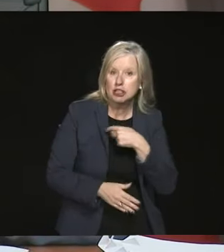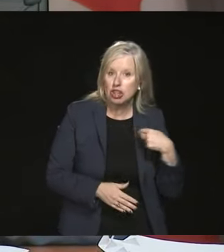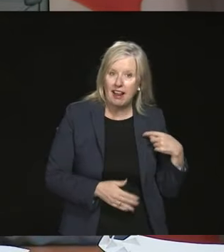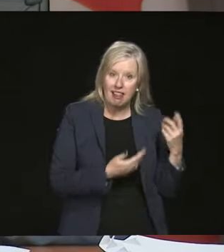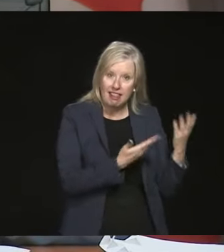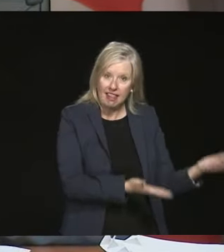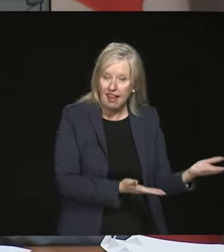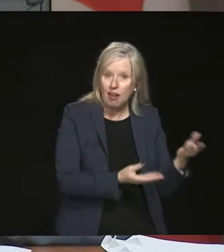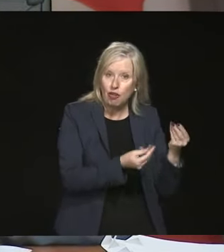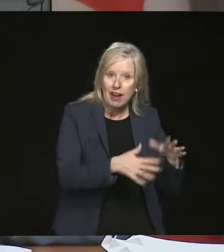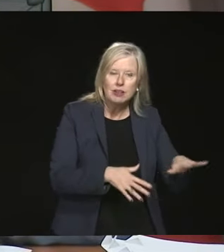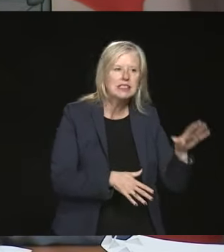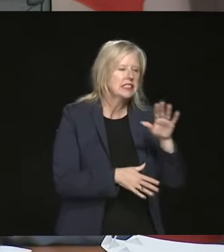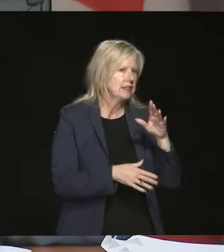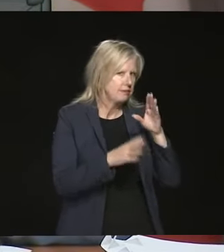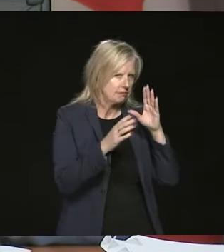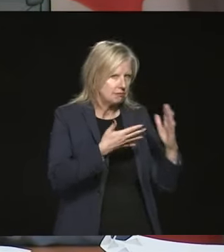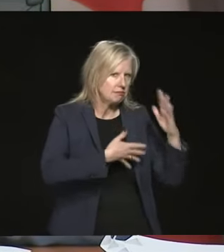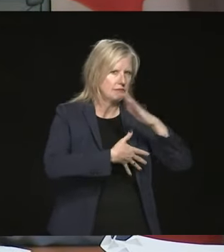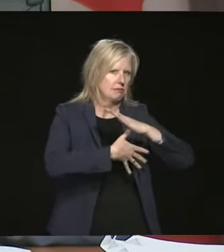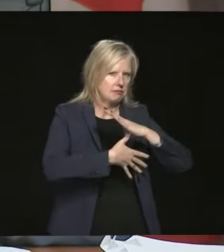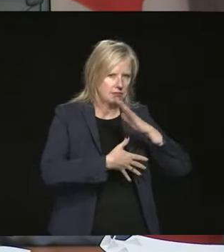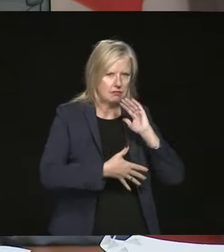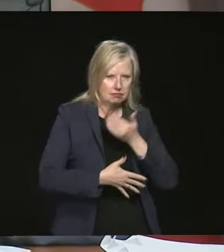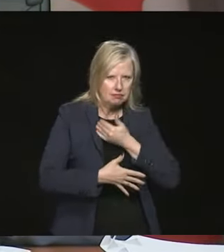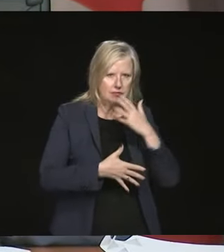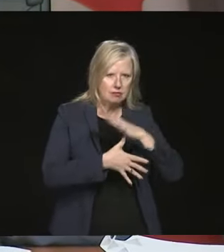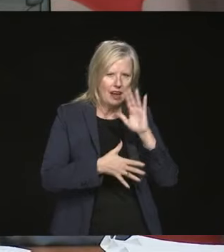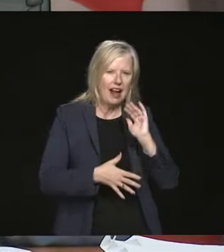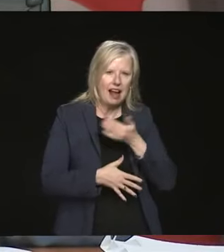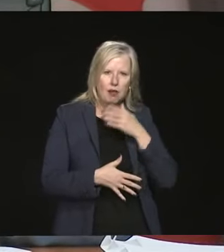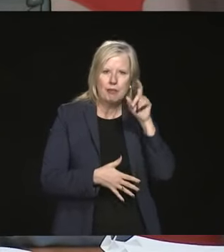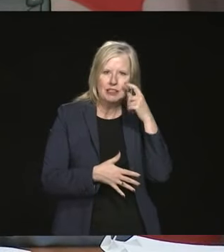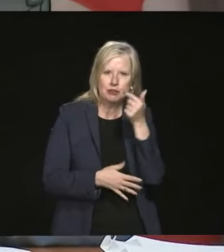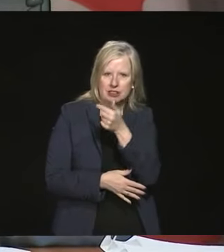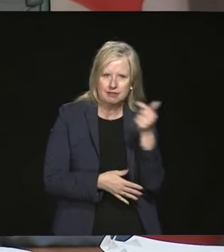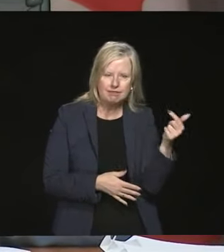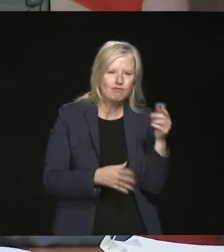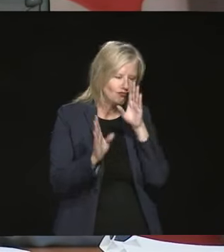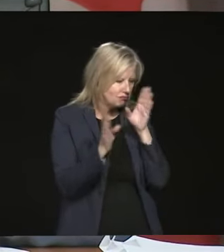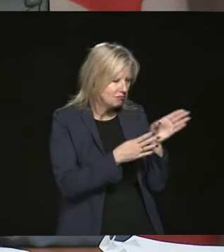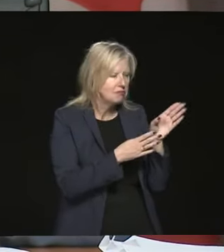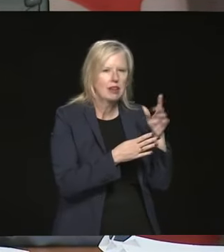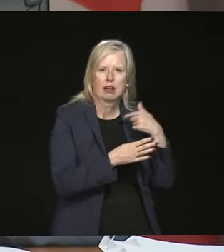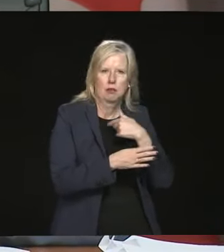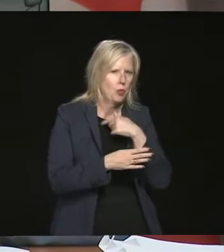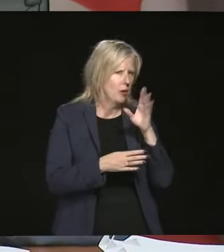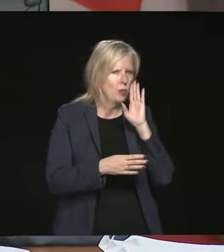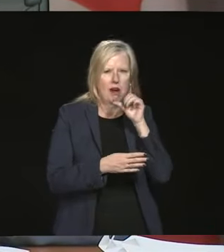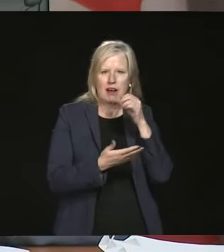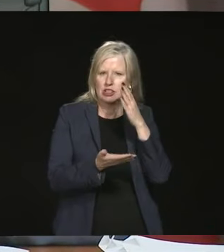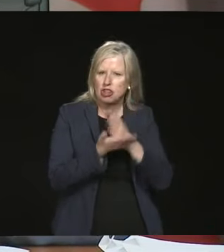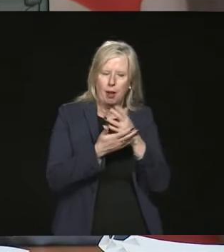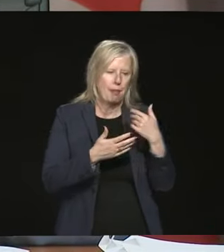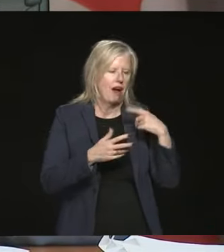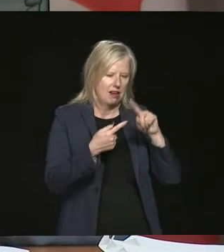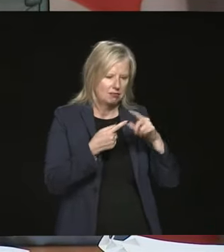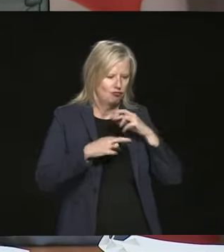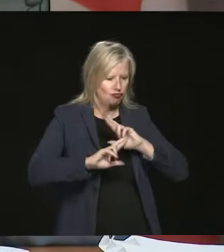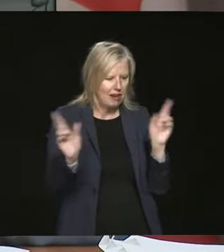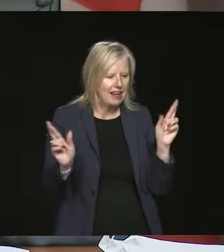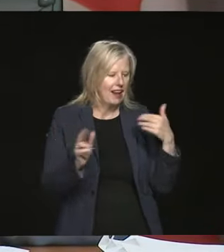priority of our ministry and our government, and we will not stop until we have the supplies that Canadians need. We